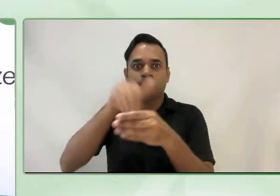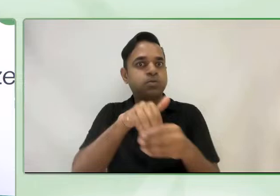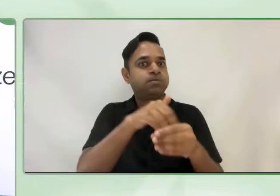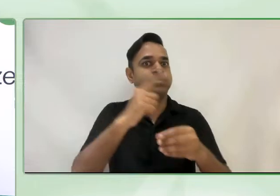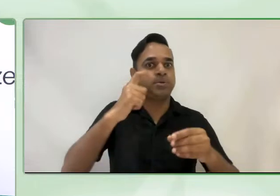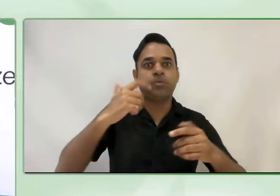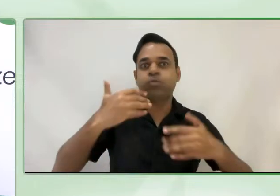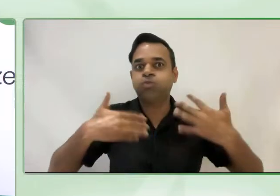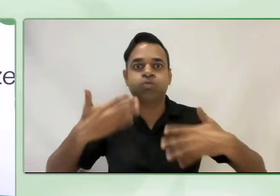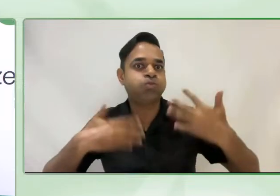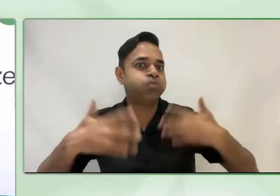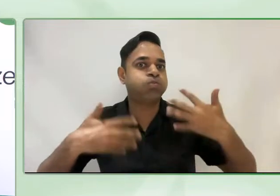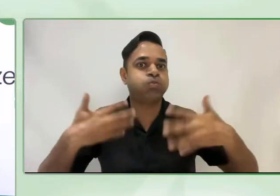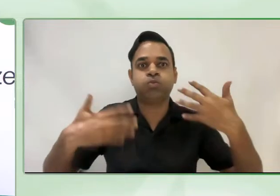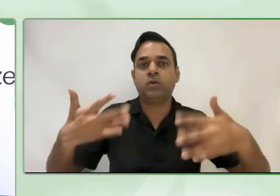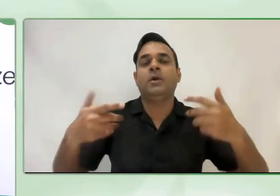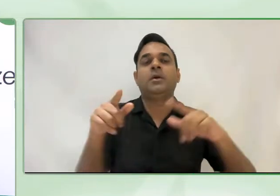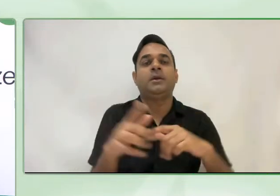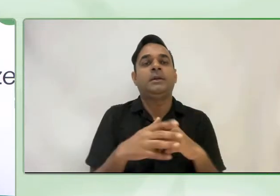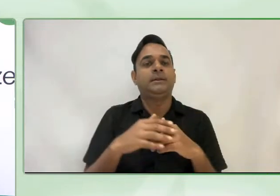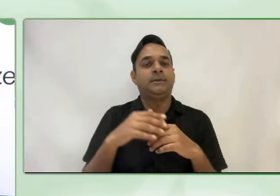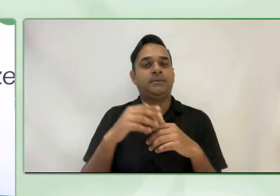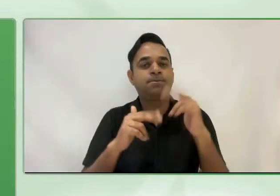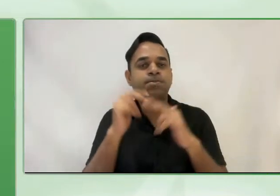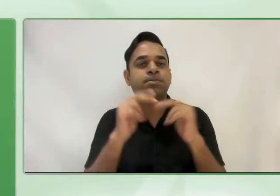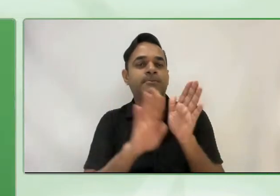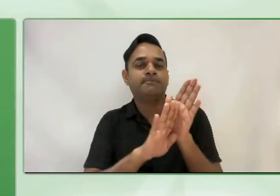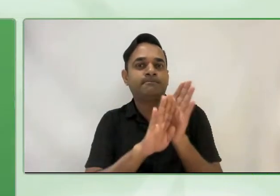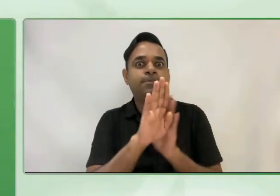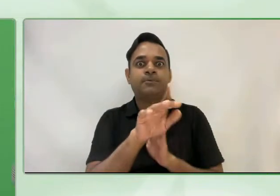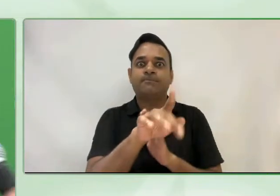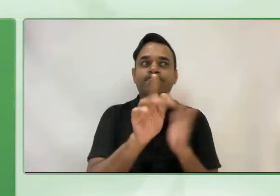Discover Vienna participants apply for afterwards?